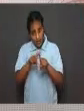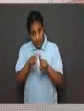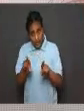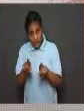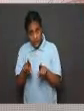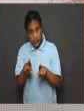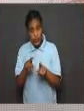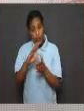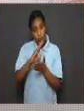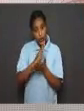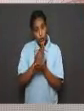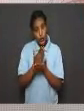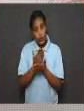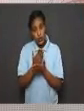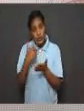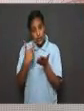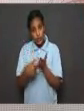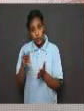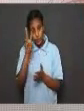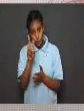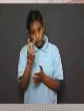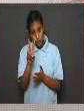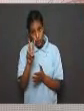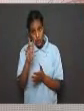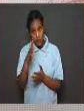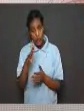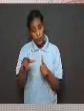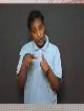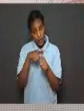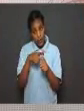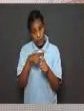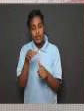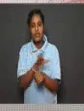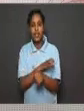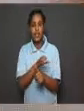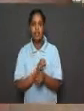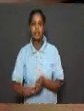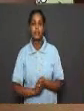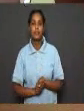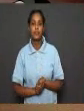differences between these two types of primary cells.